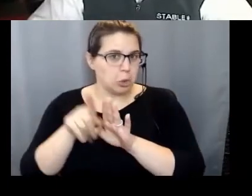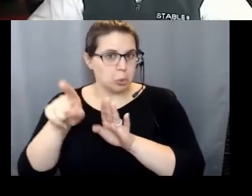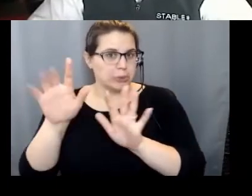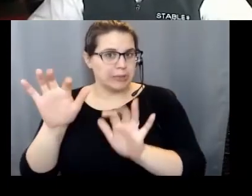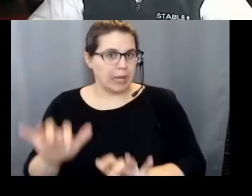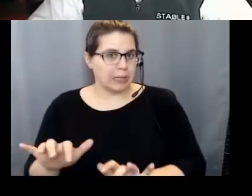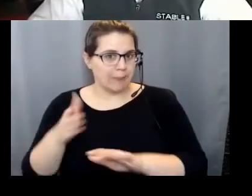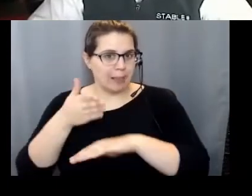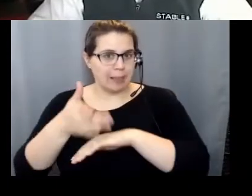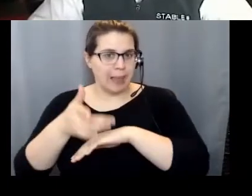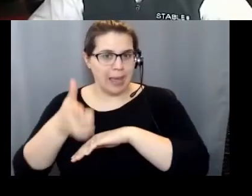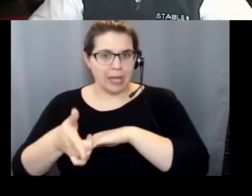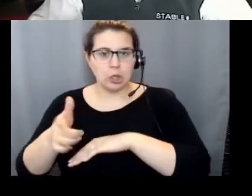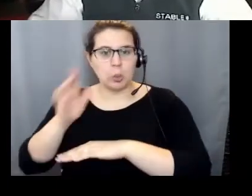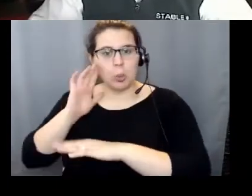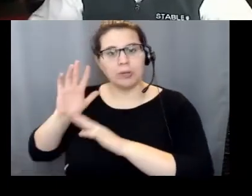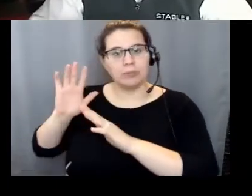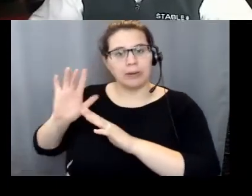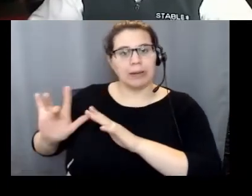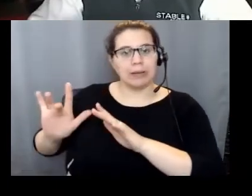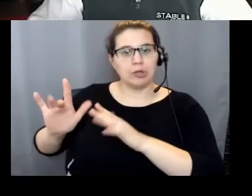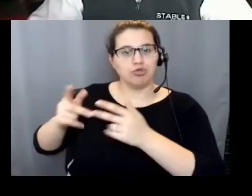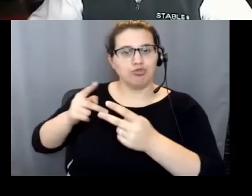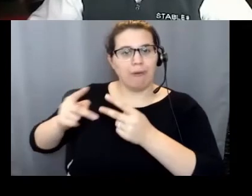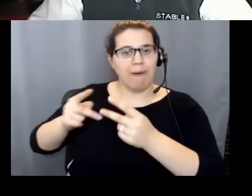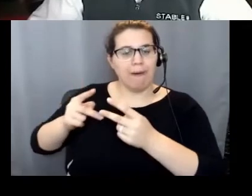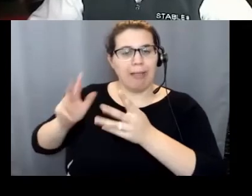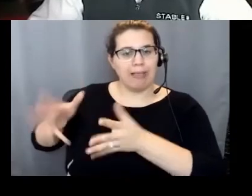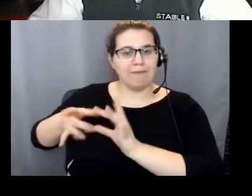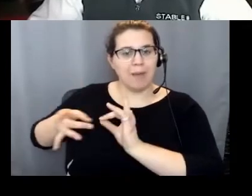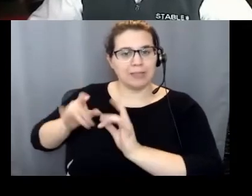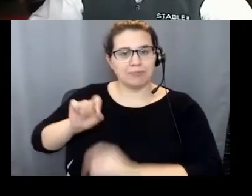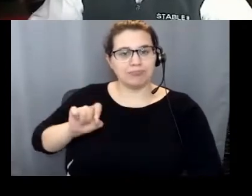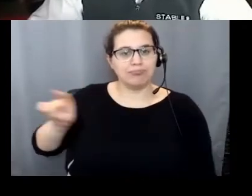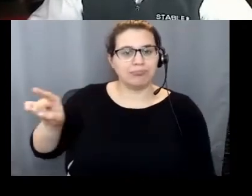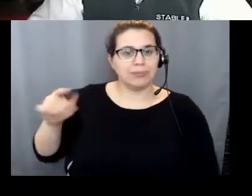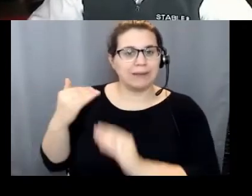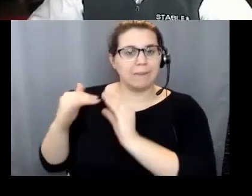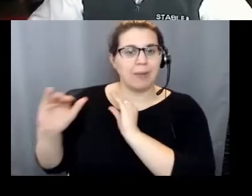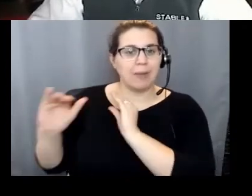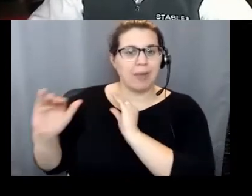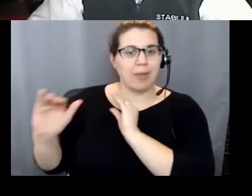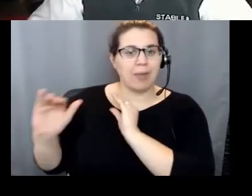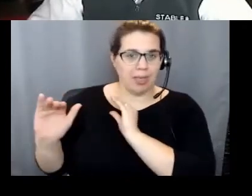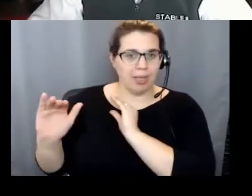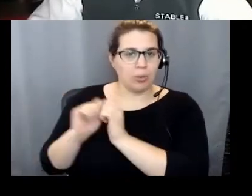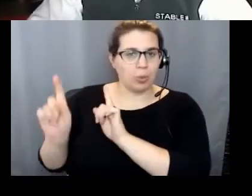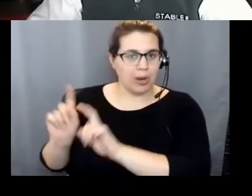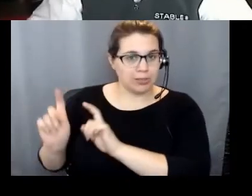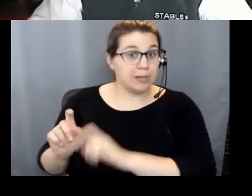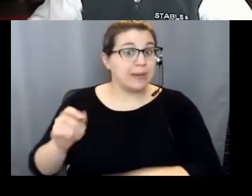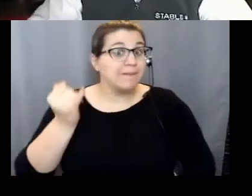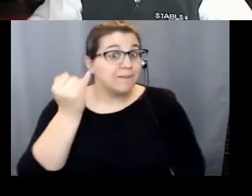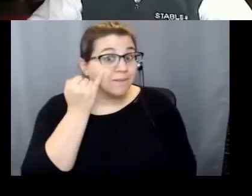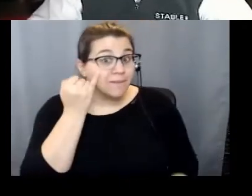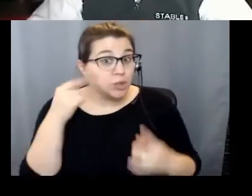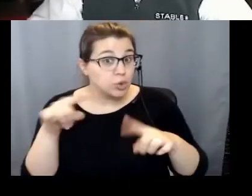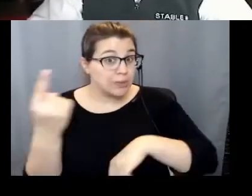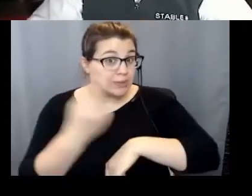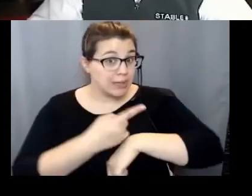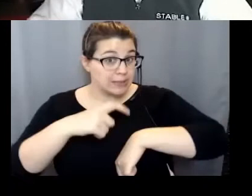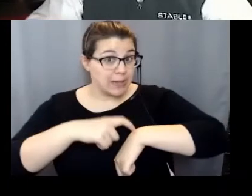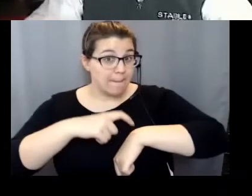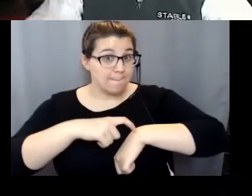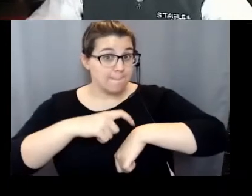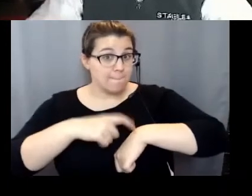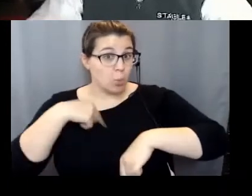see it saying leave a message. If you click on it, you can send them an email message with questions. If it's during customer service